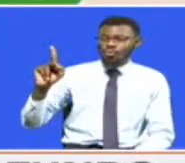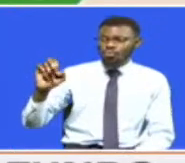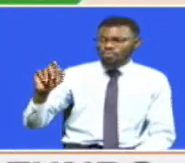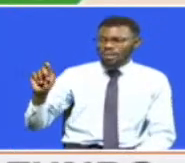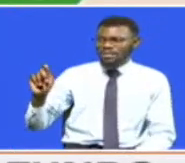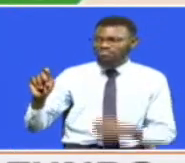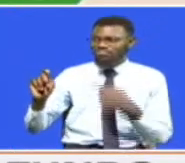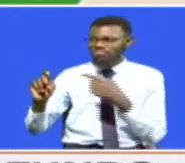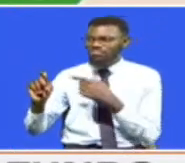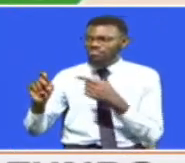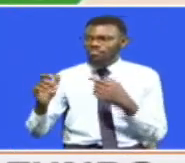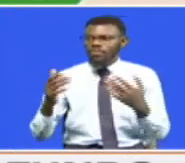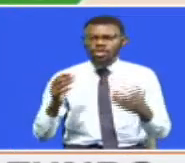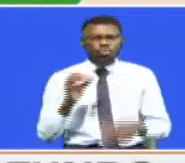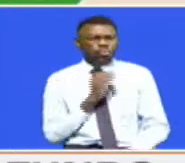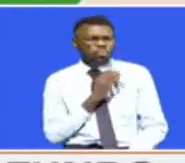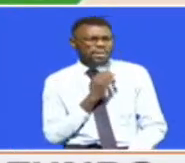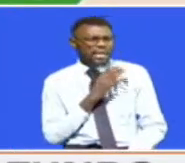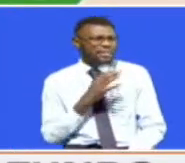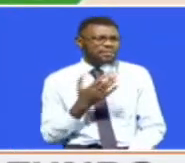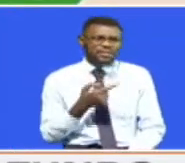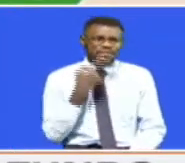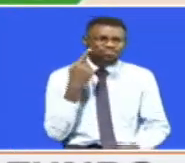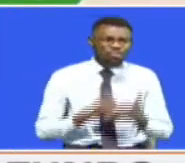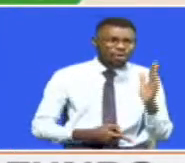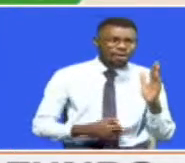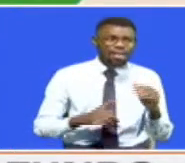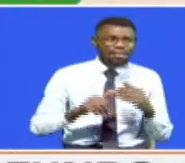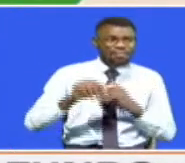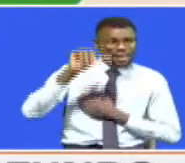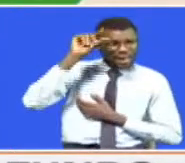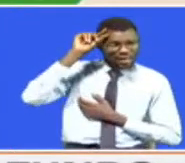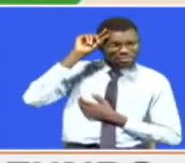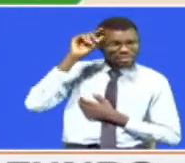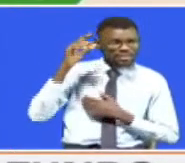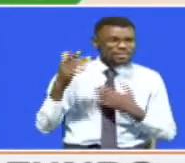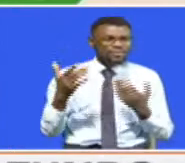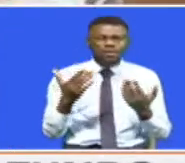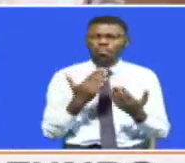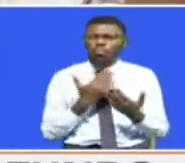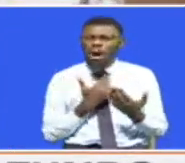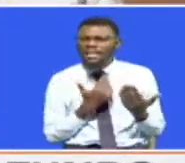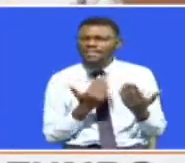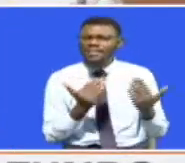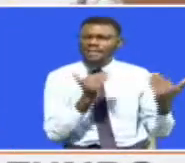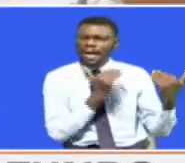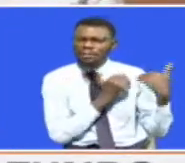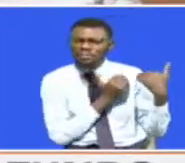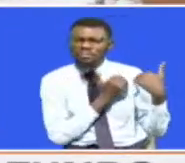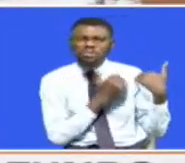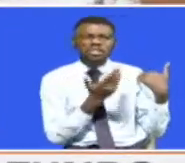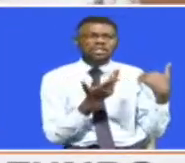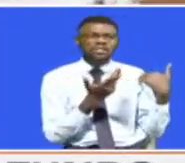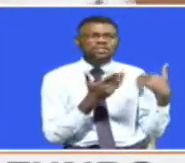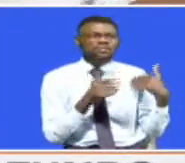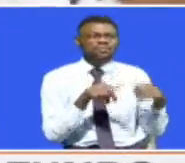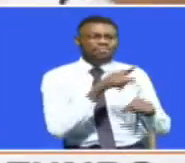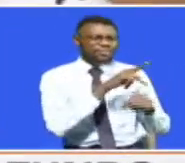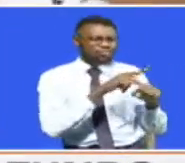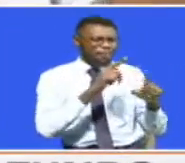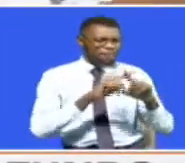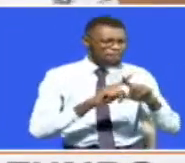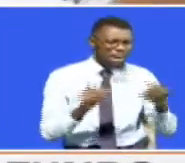KUPET, has protested the directive, arguing the government is demanding for accountability from teachers over funds they did